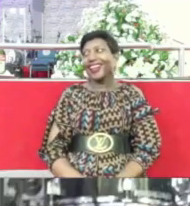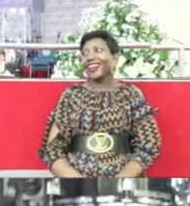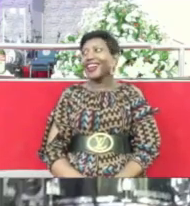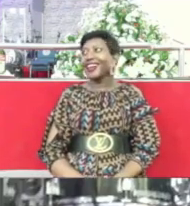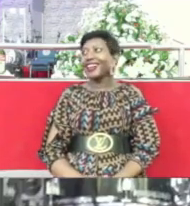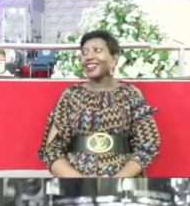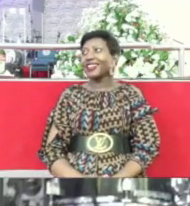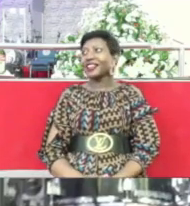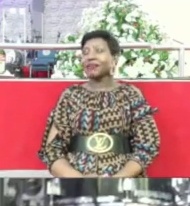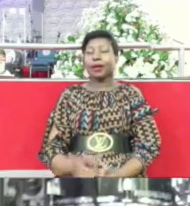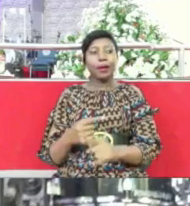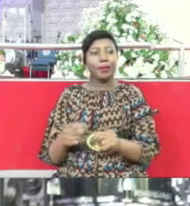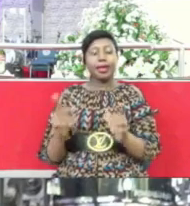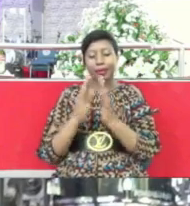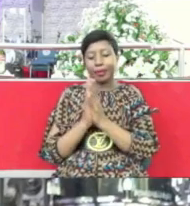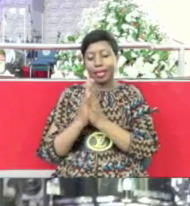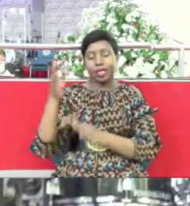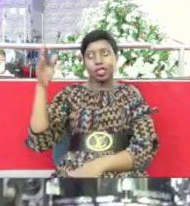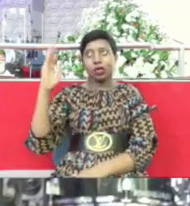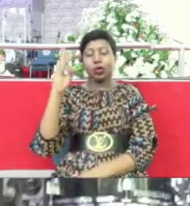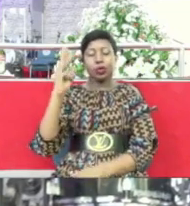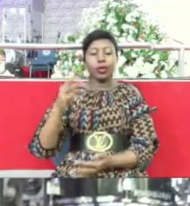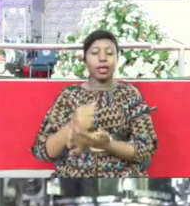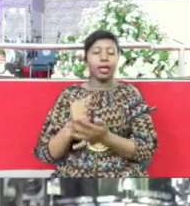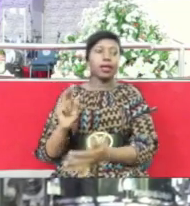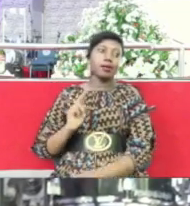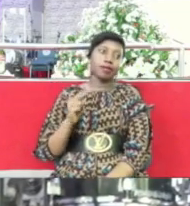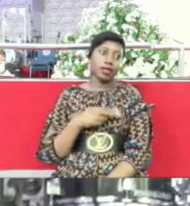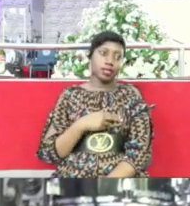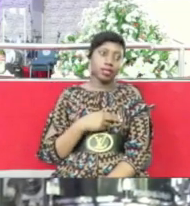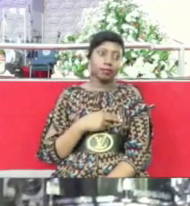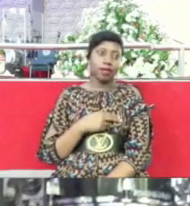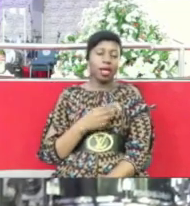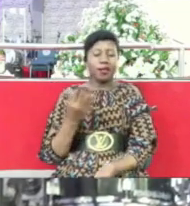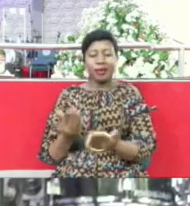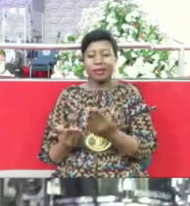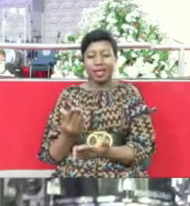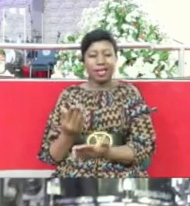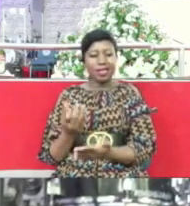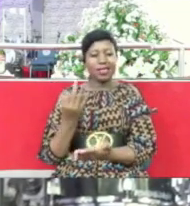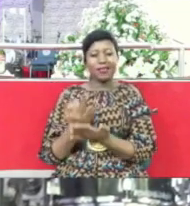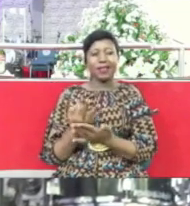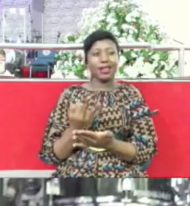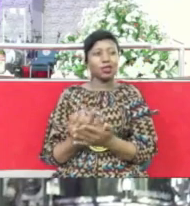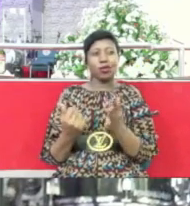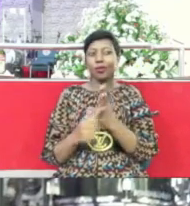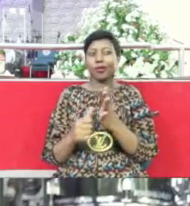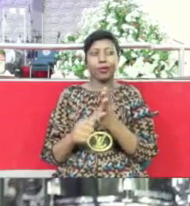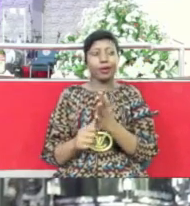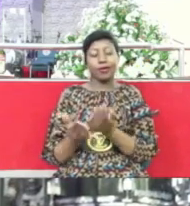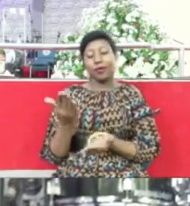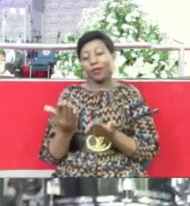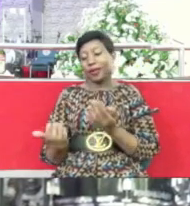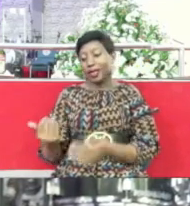But I'm praying that God would help us. Is it financial mountain? Is it children that is becoming a